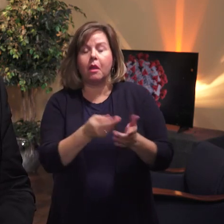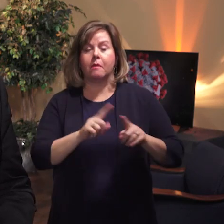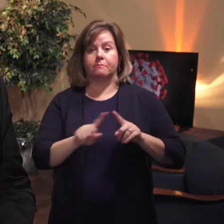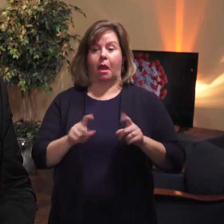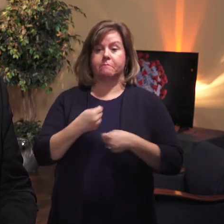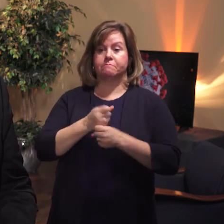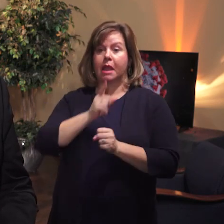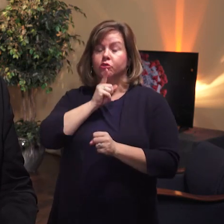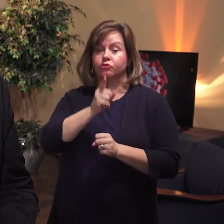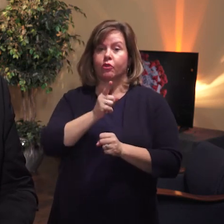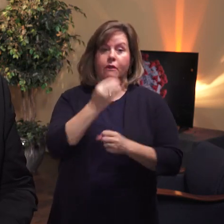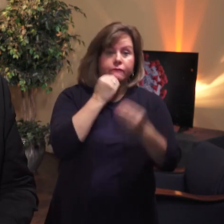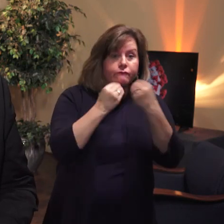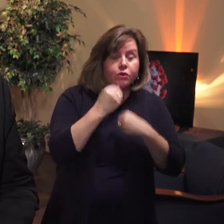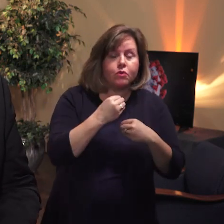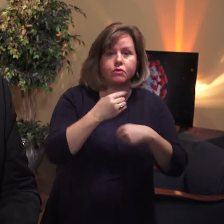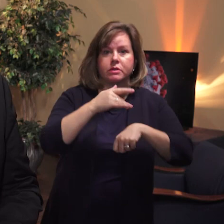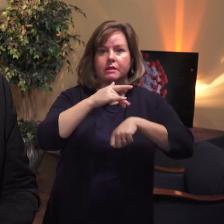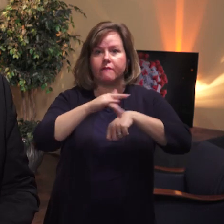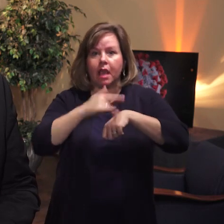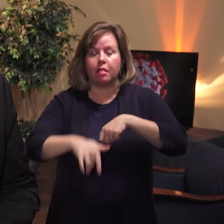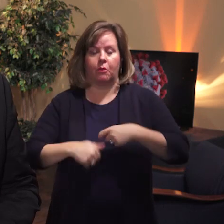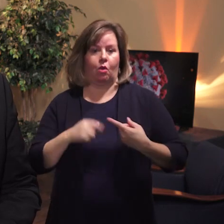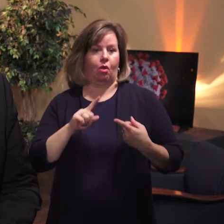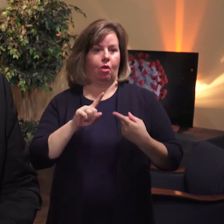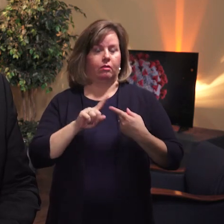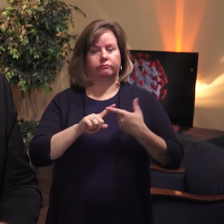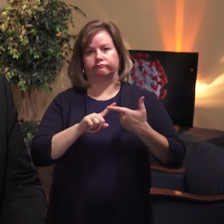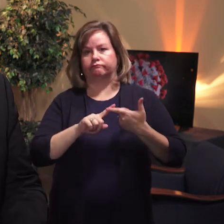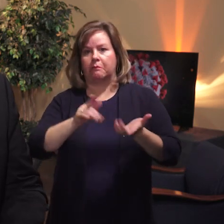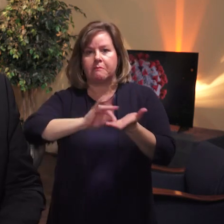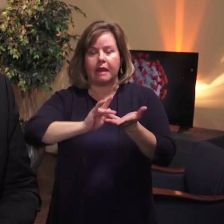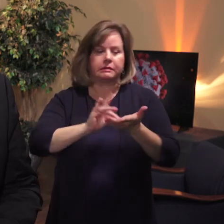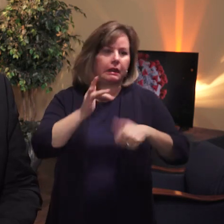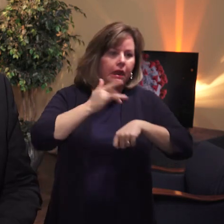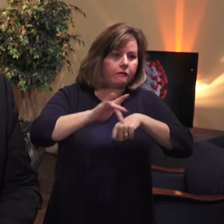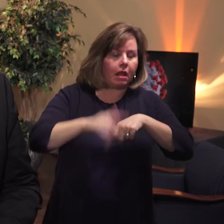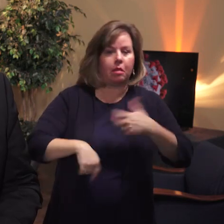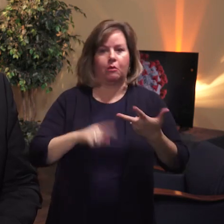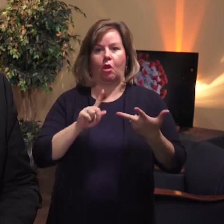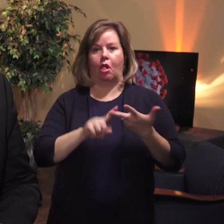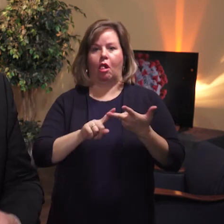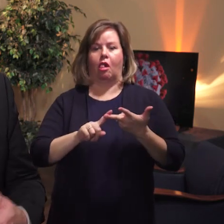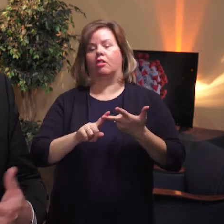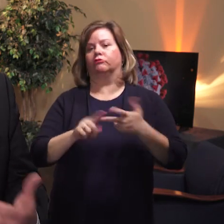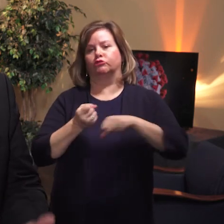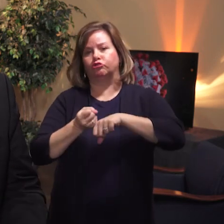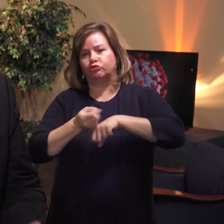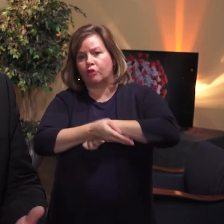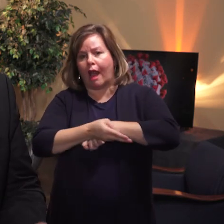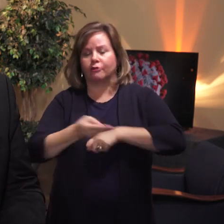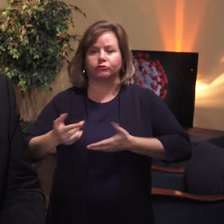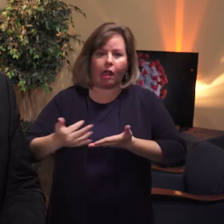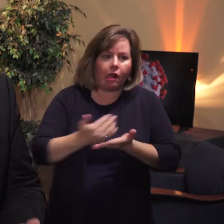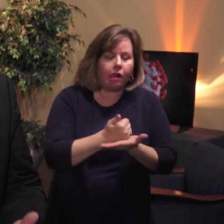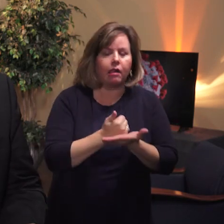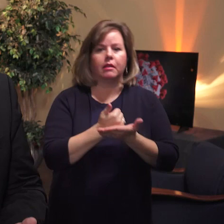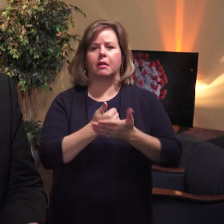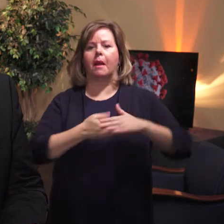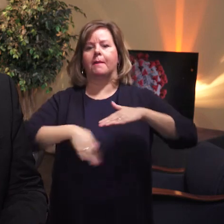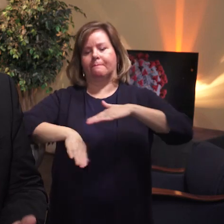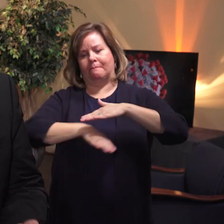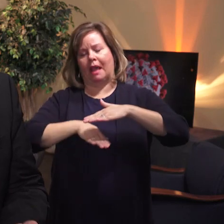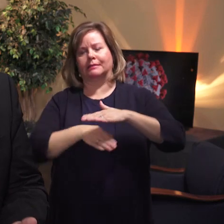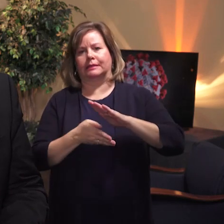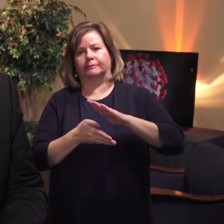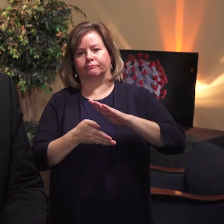food and medicine is available, that the utilities are running, the trash is collected, that the basic services are there for